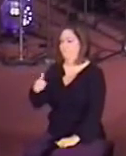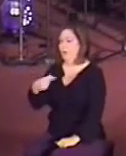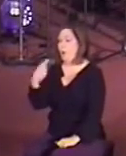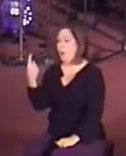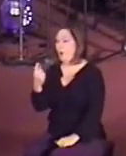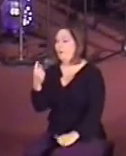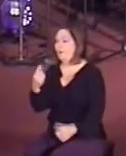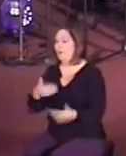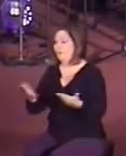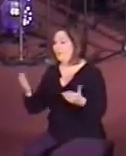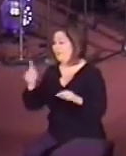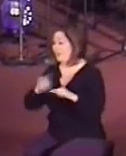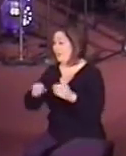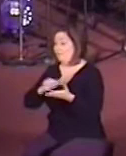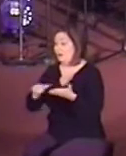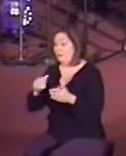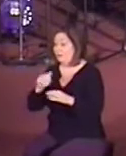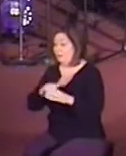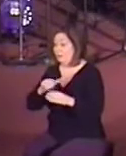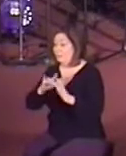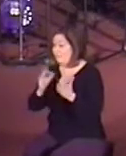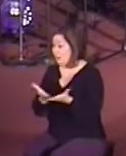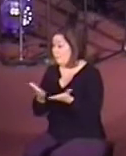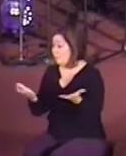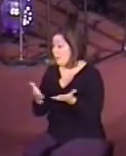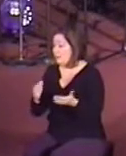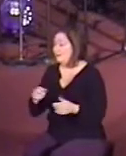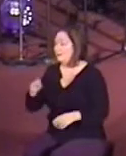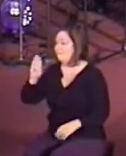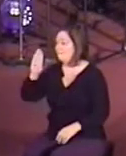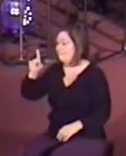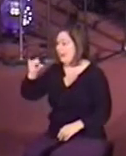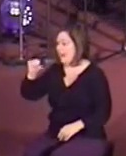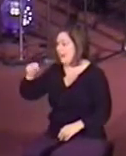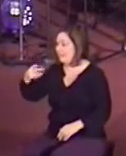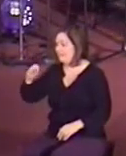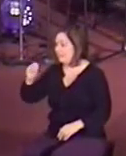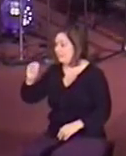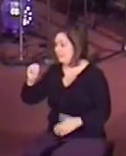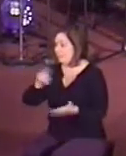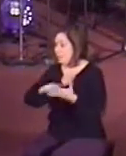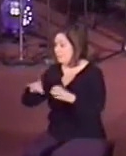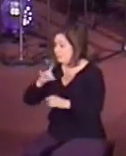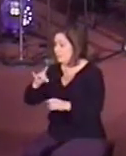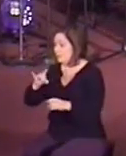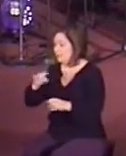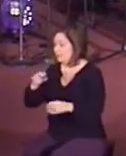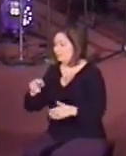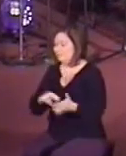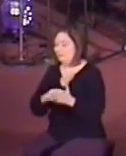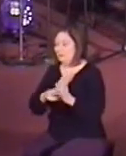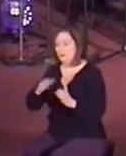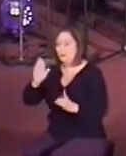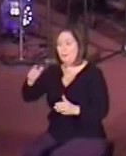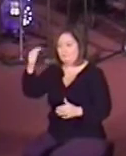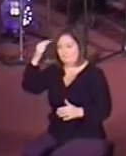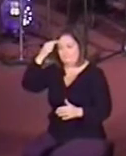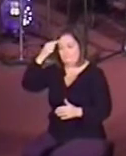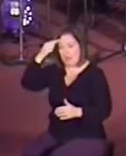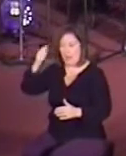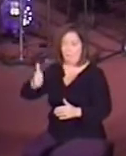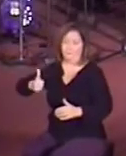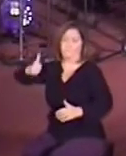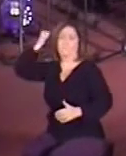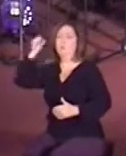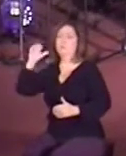The only unforgivable sin in the Bible is blaspheming of the Holy Spirit. And it's where you seared your mind to the point where you absolutely